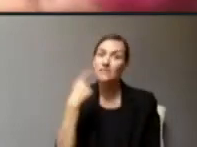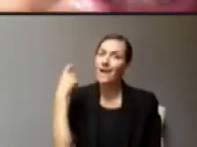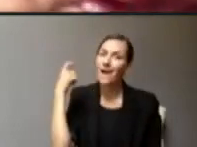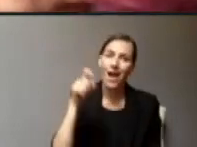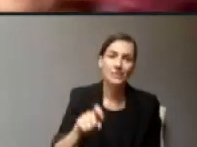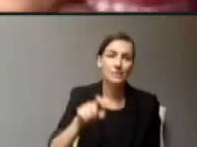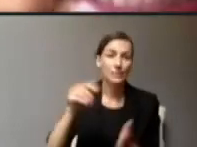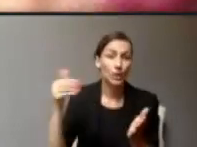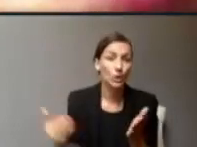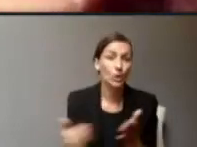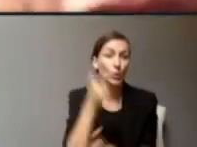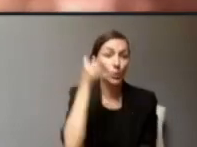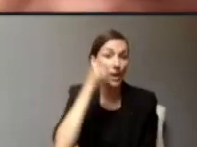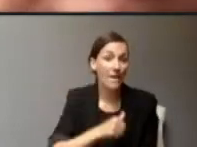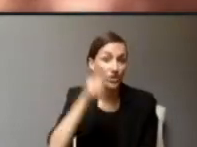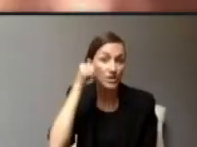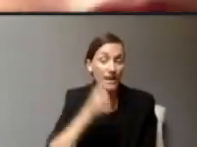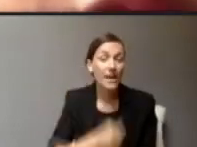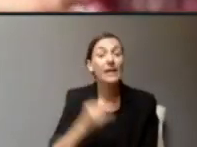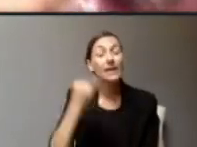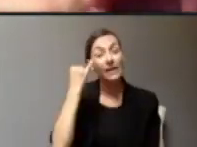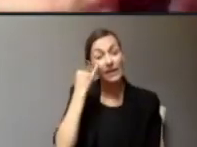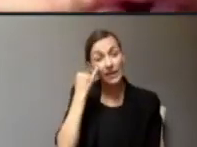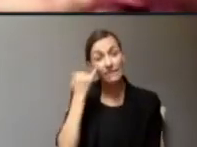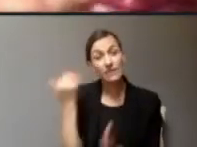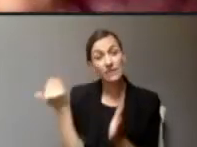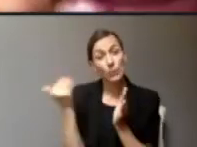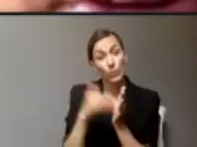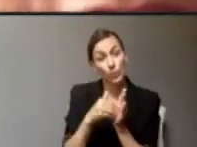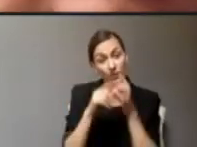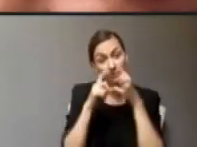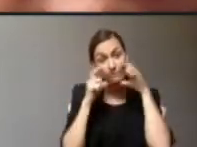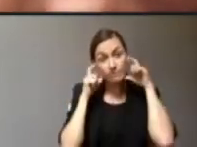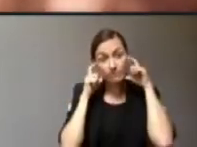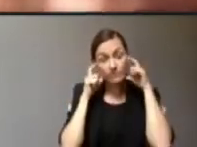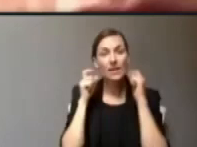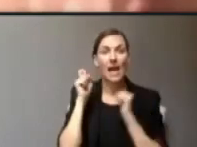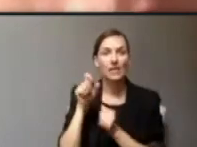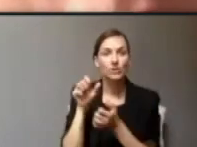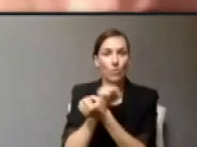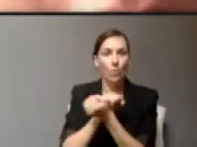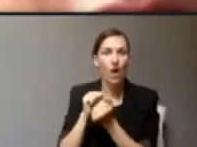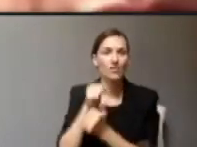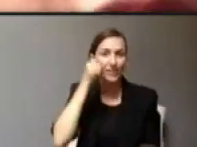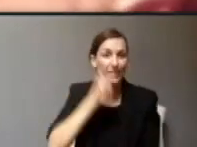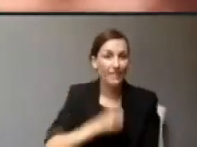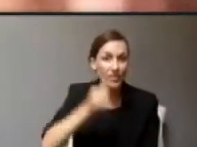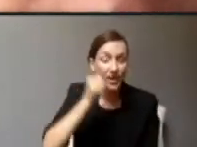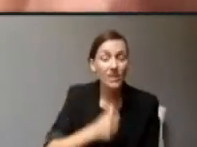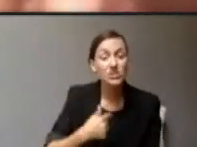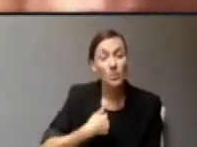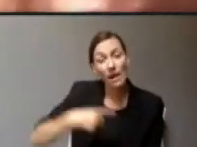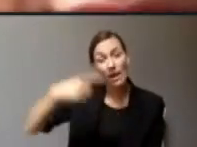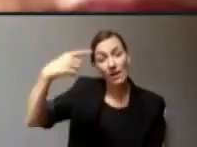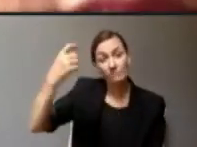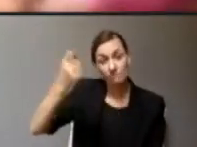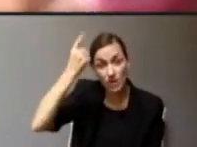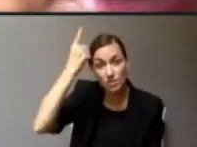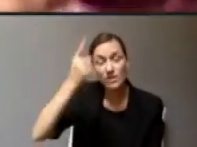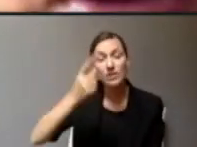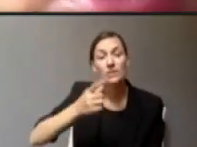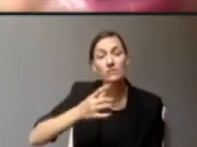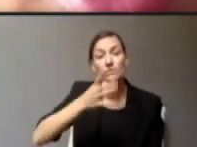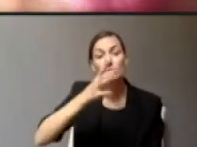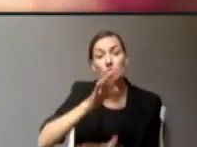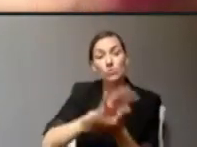it's a reusable mask, that it is washed every day. So my understanding is that schools are working with parent bodies to